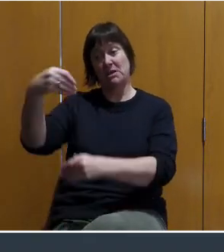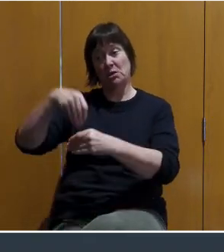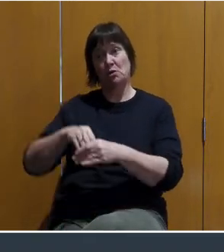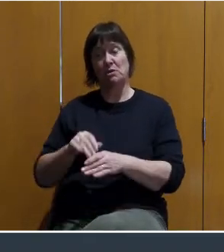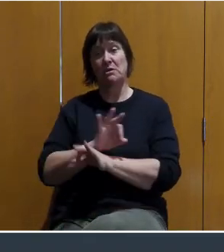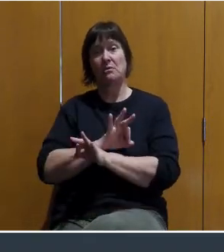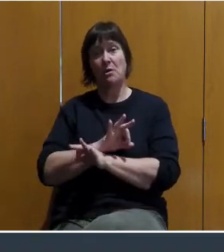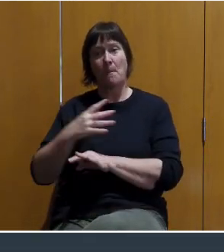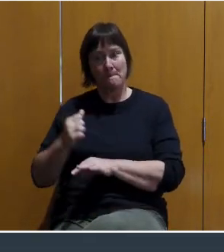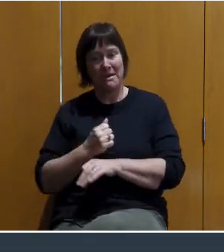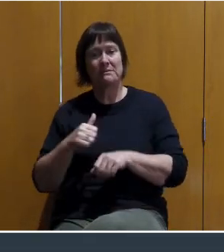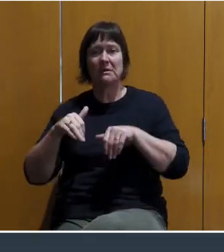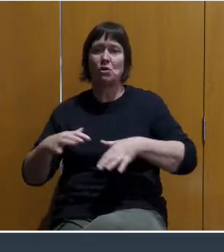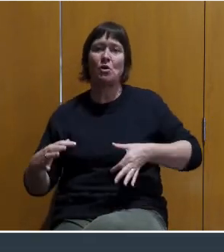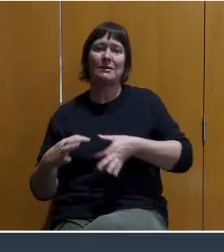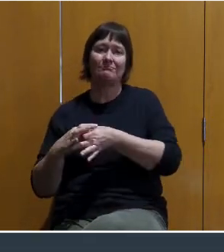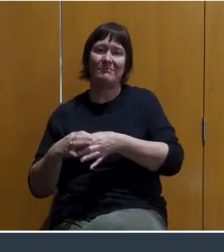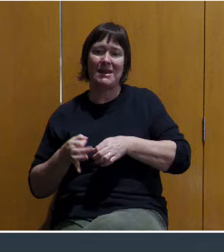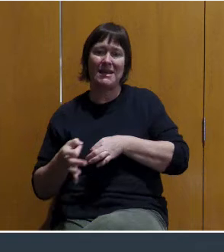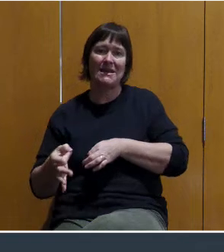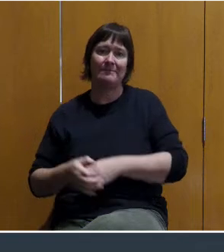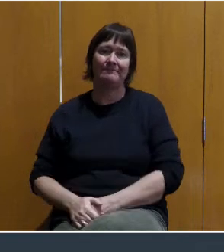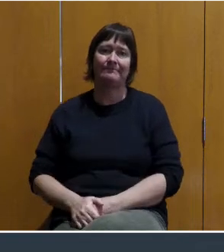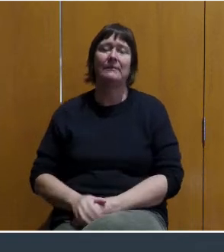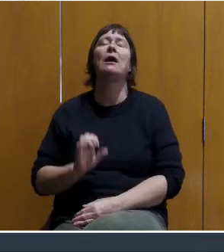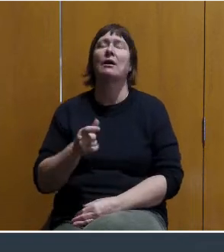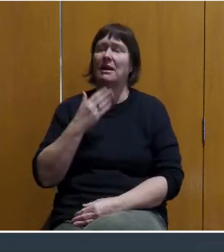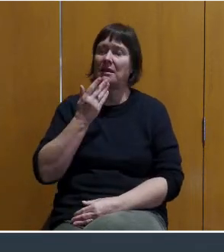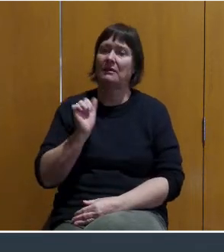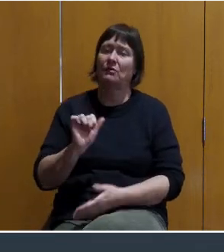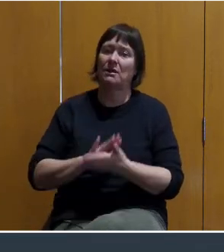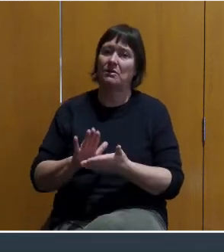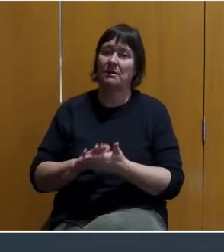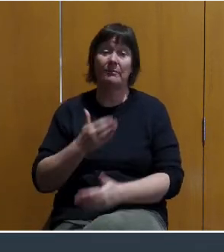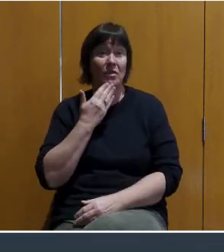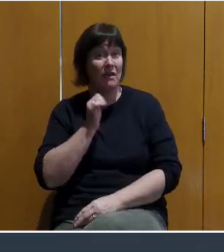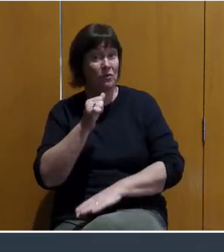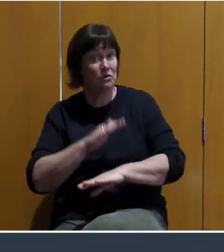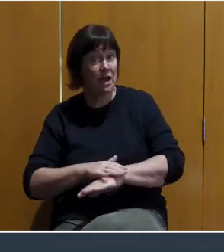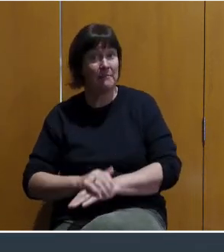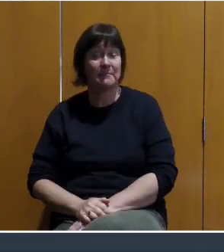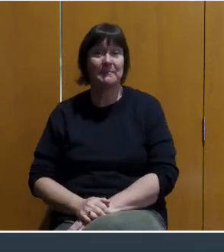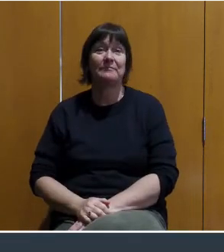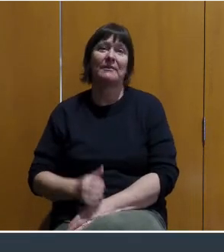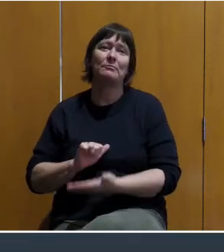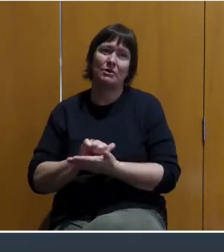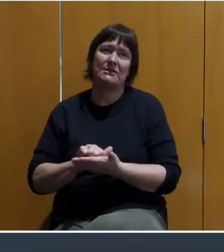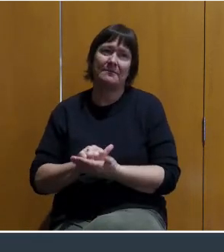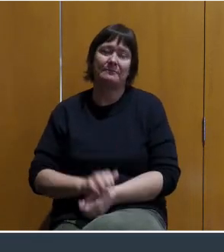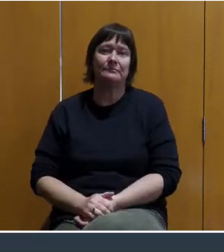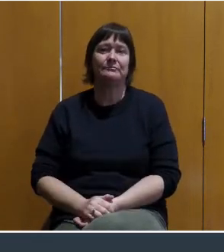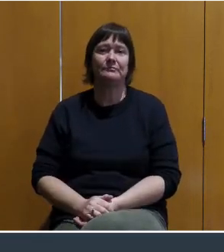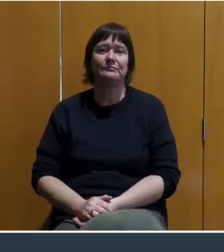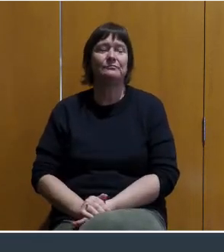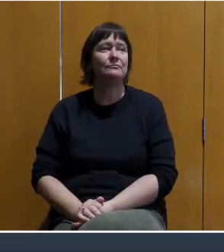lead. Thank you for that clarity. Yeah. Cool. Thank you so much for your time today, Paddy. Much appreciated.